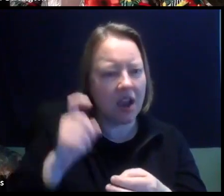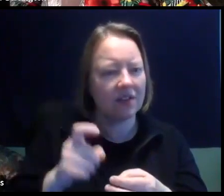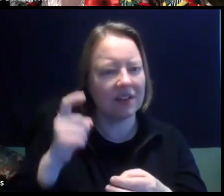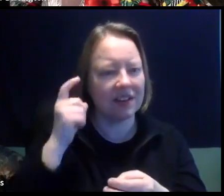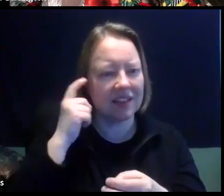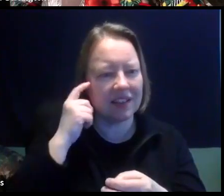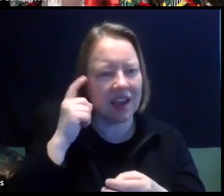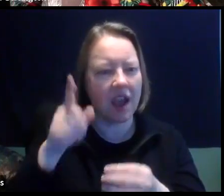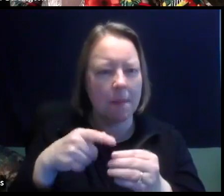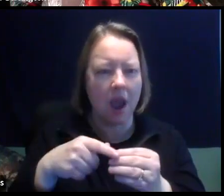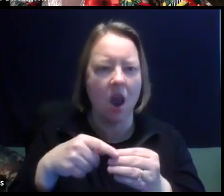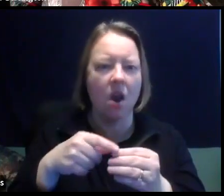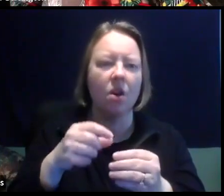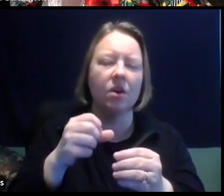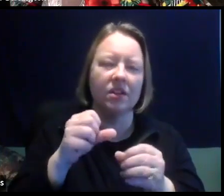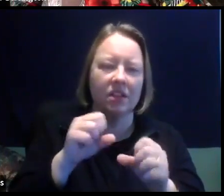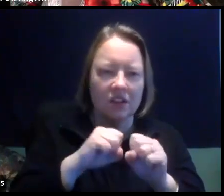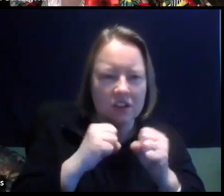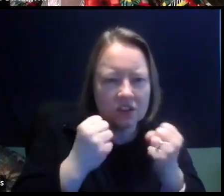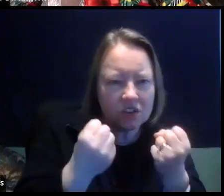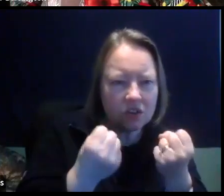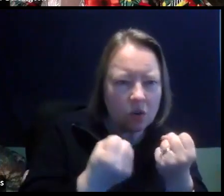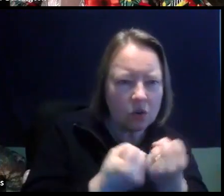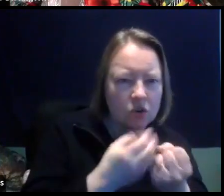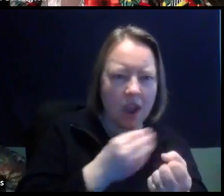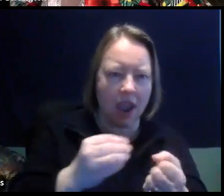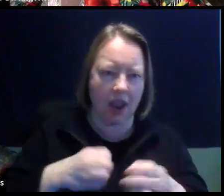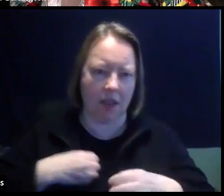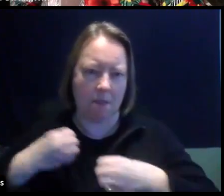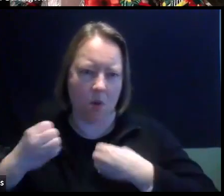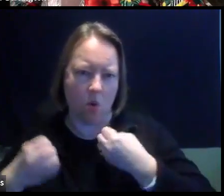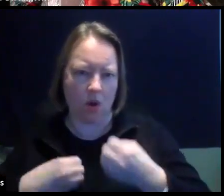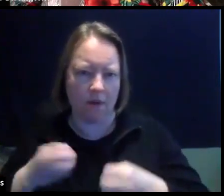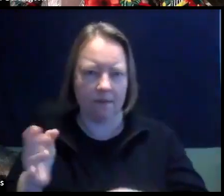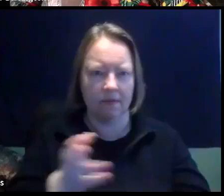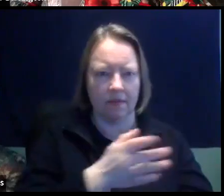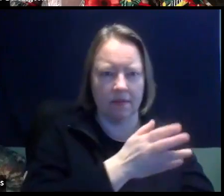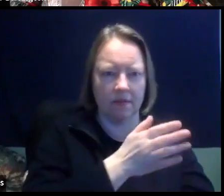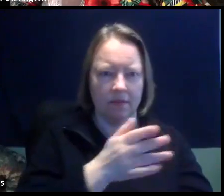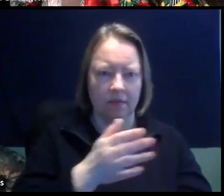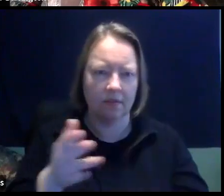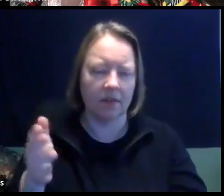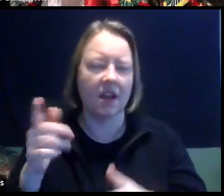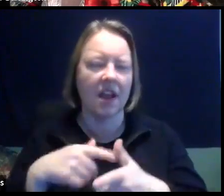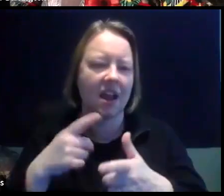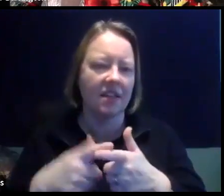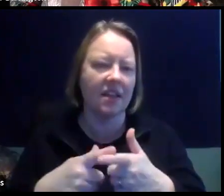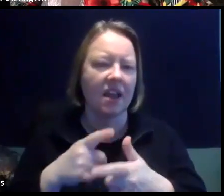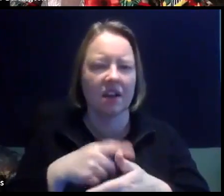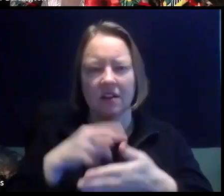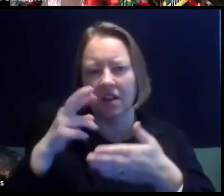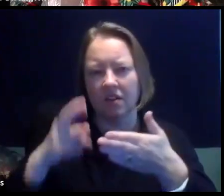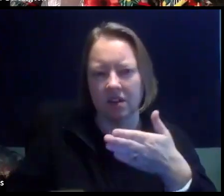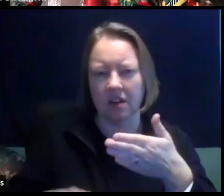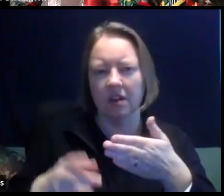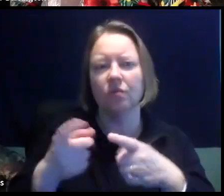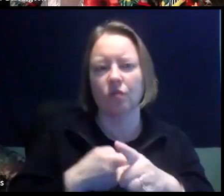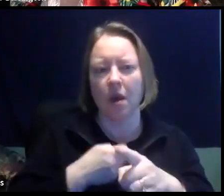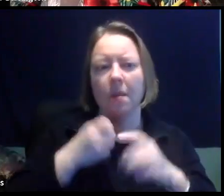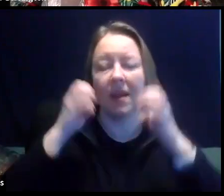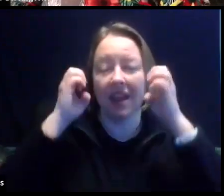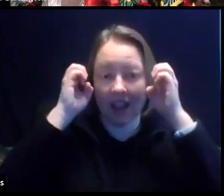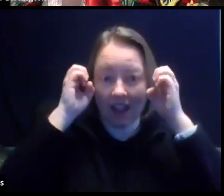a social emotive continuum, and then the outcomes of something like education